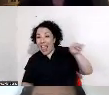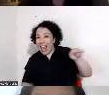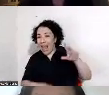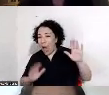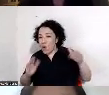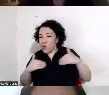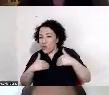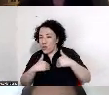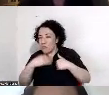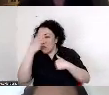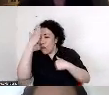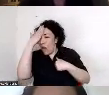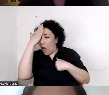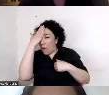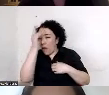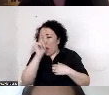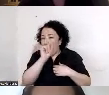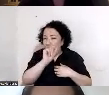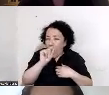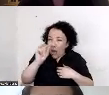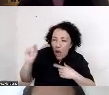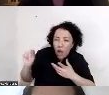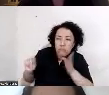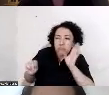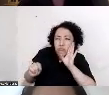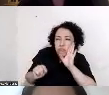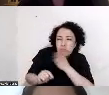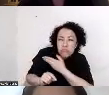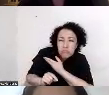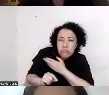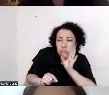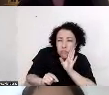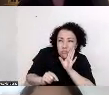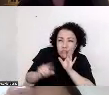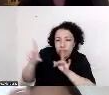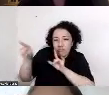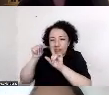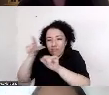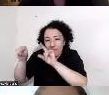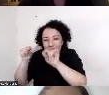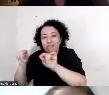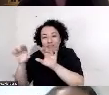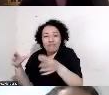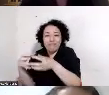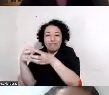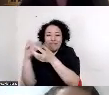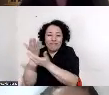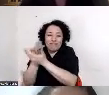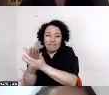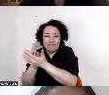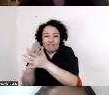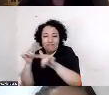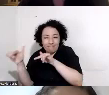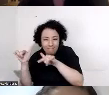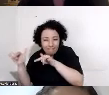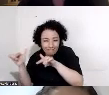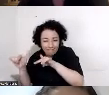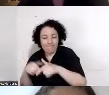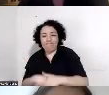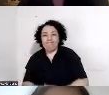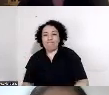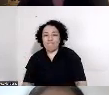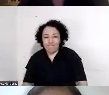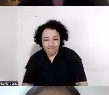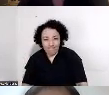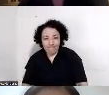que os autistas sabem quem são essas pessoas. Então, deixe eles escolherem. So all of these things led to the